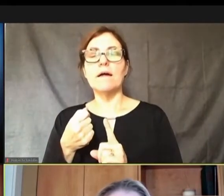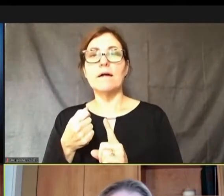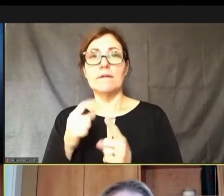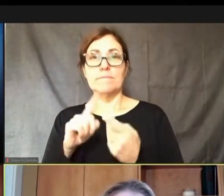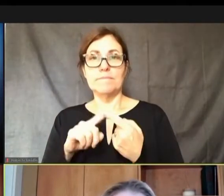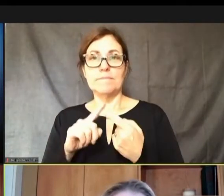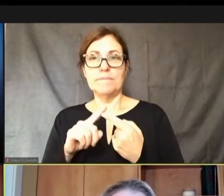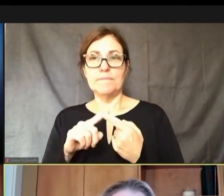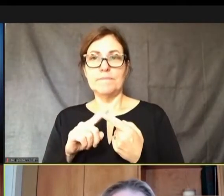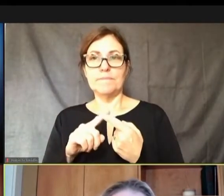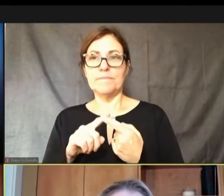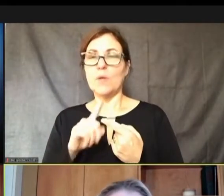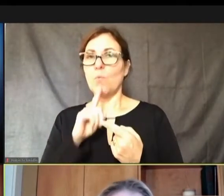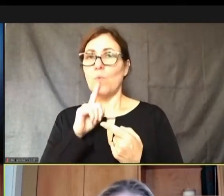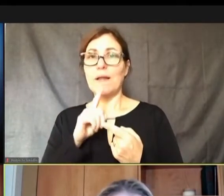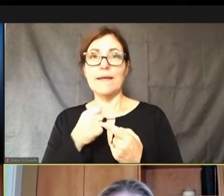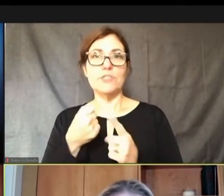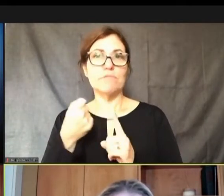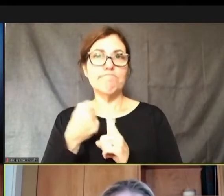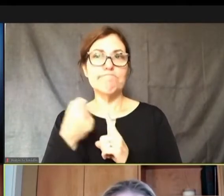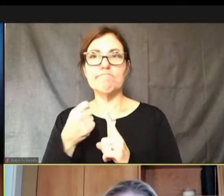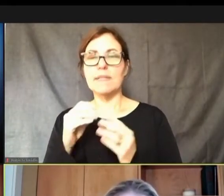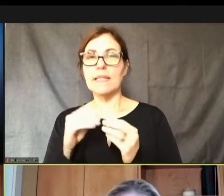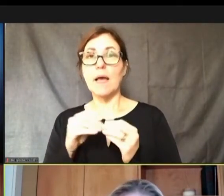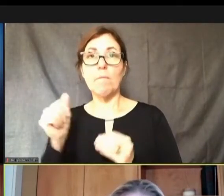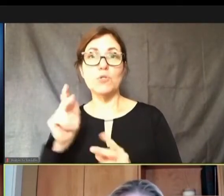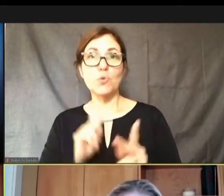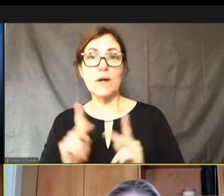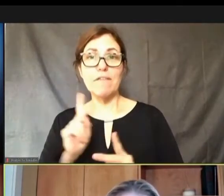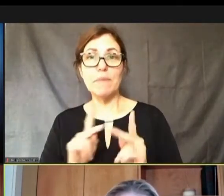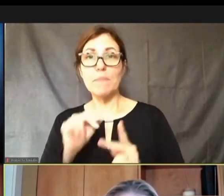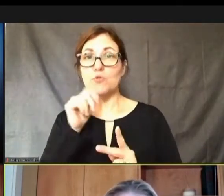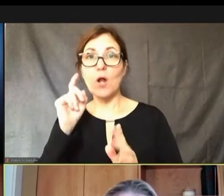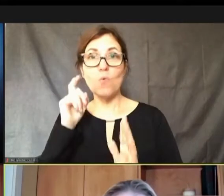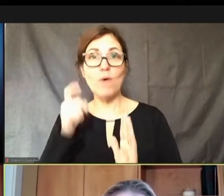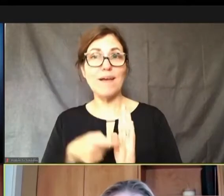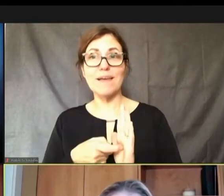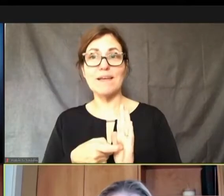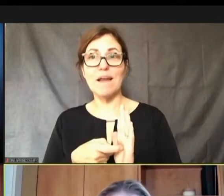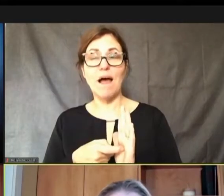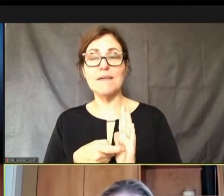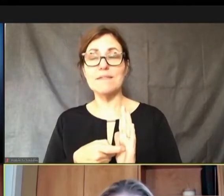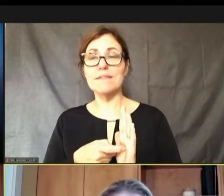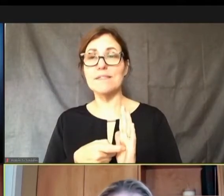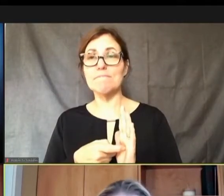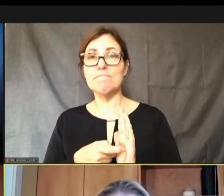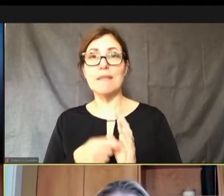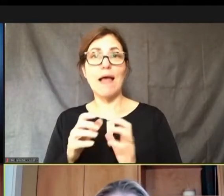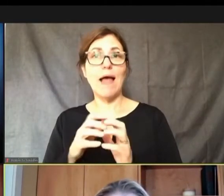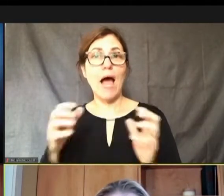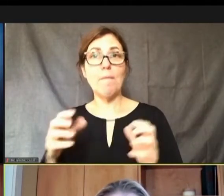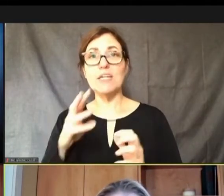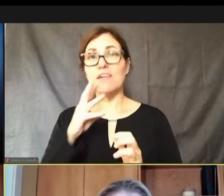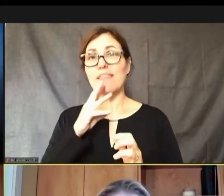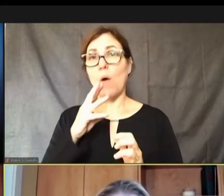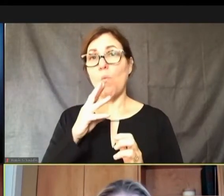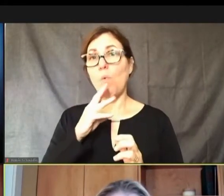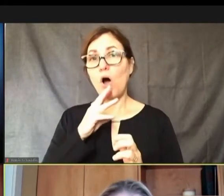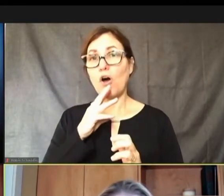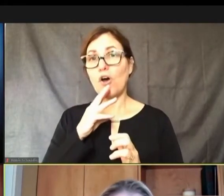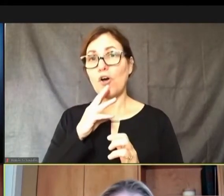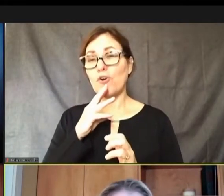it just strikes me that, you know, the majority of people don't recognize how much of our water reliability comes in